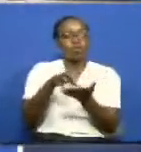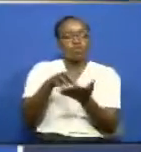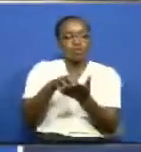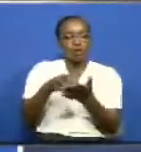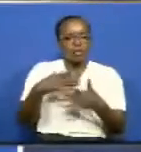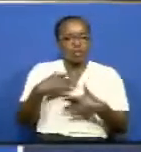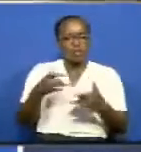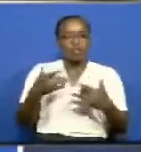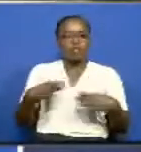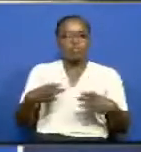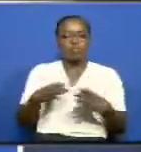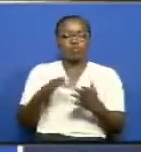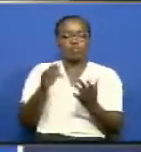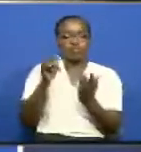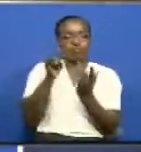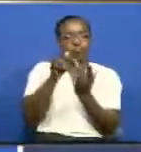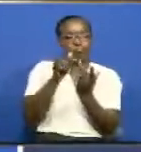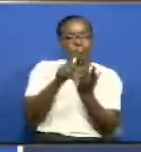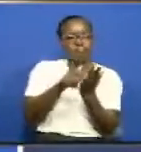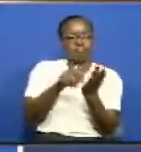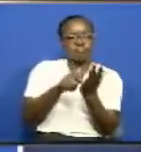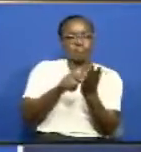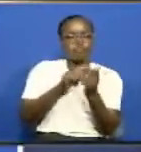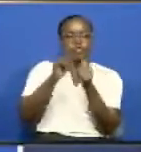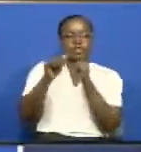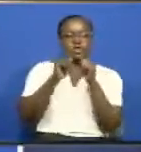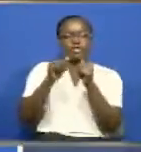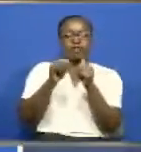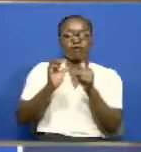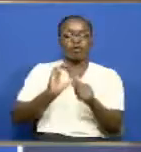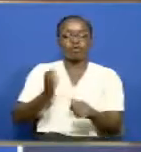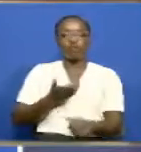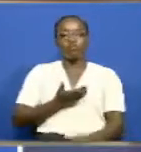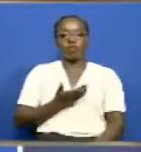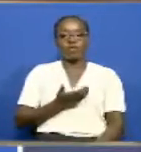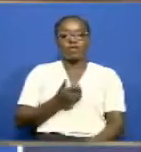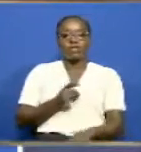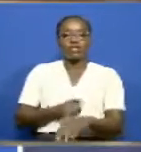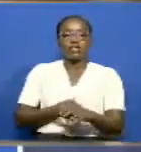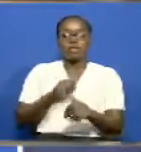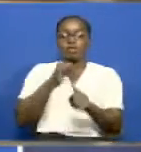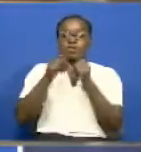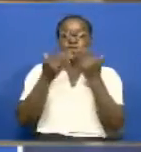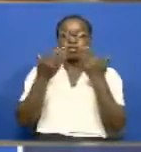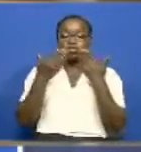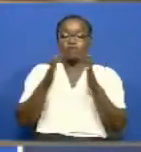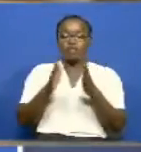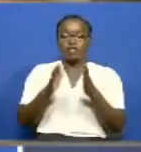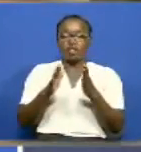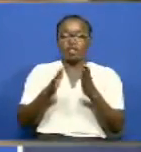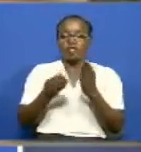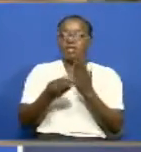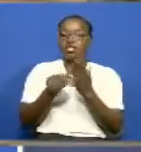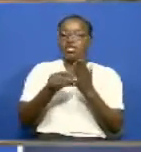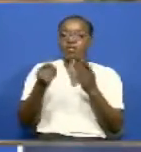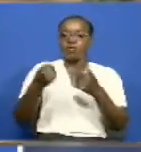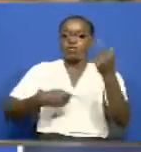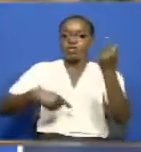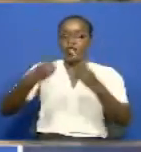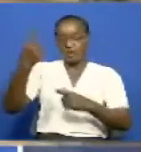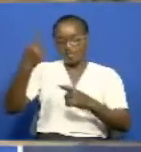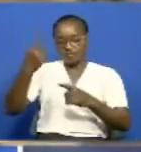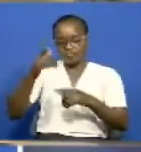be shortlisted for the interviews by the commission. Once the interviews are conducted, the commission is expected to forward the name of the